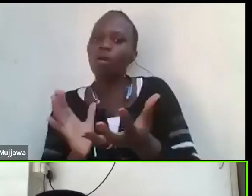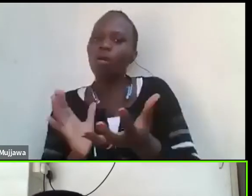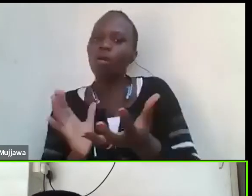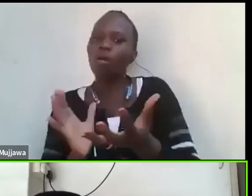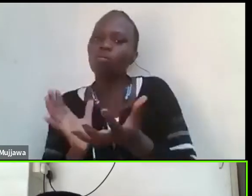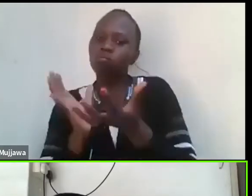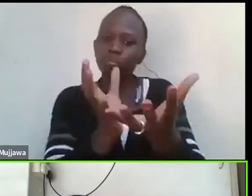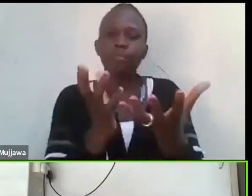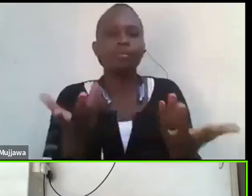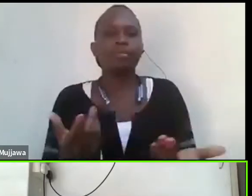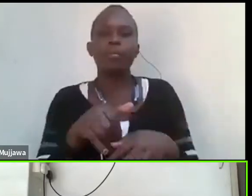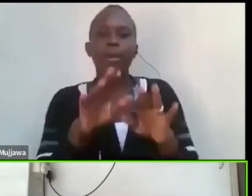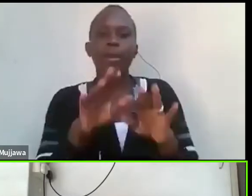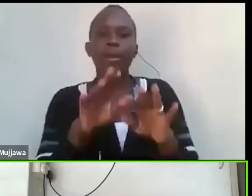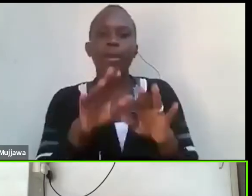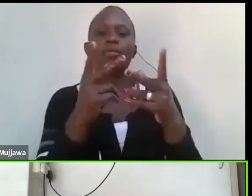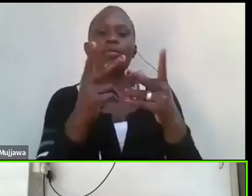that came with